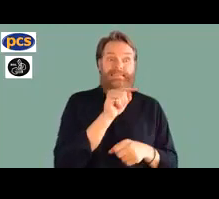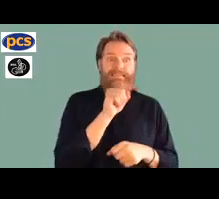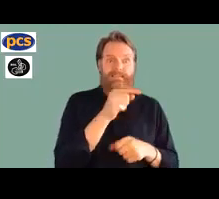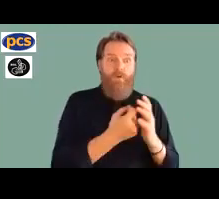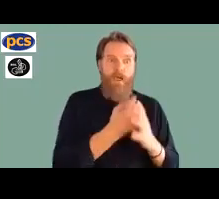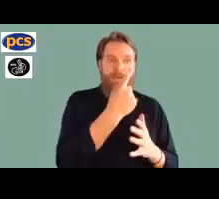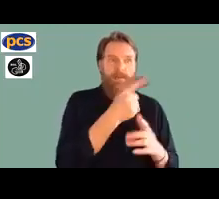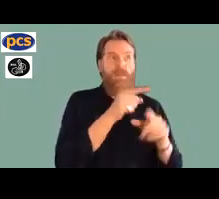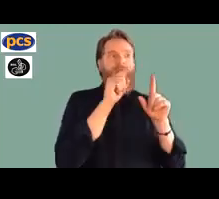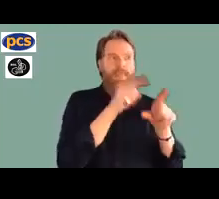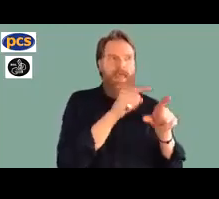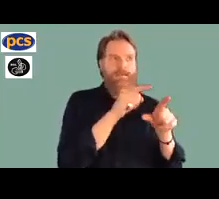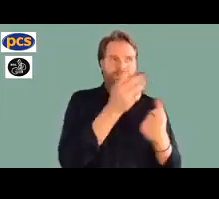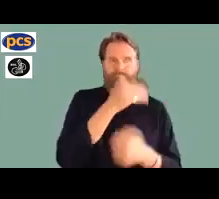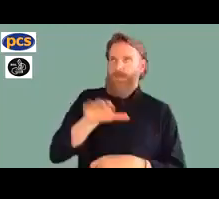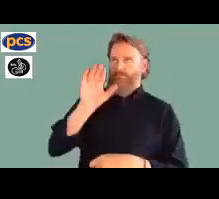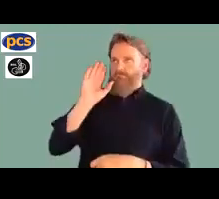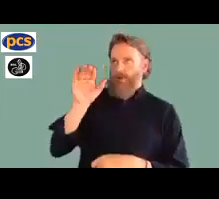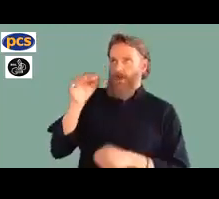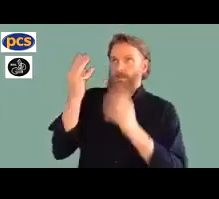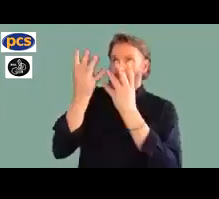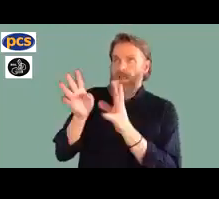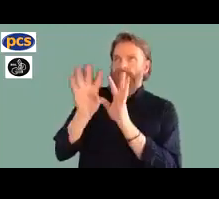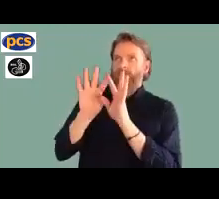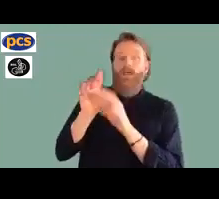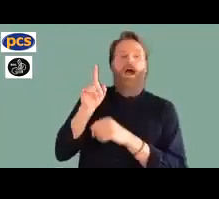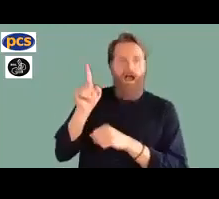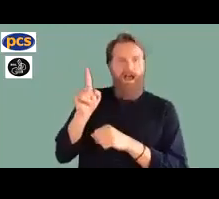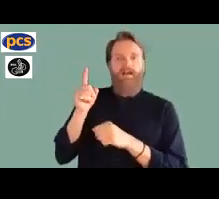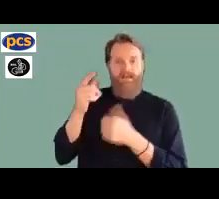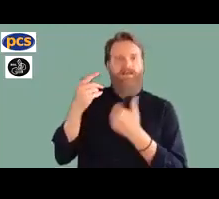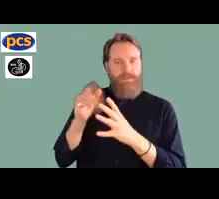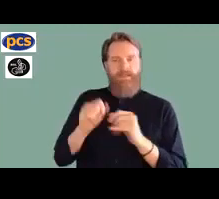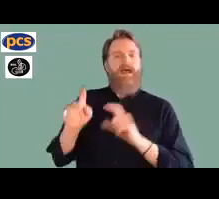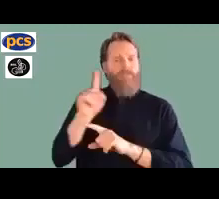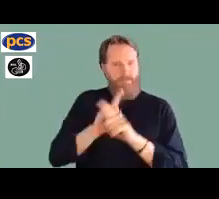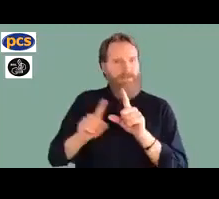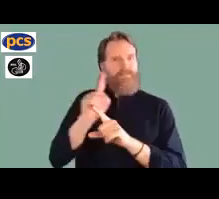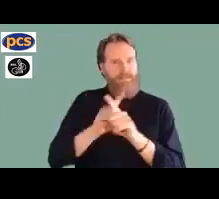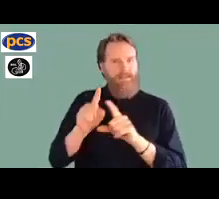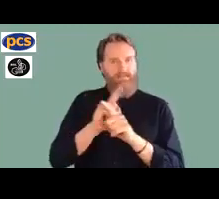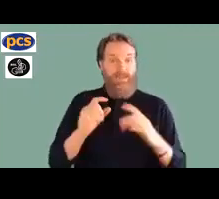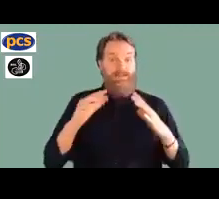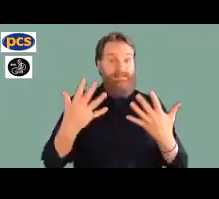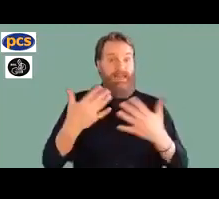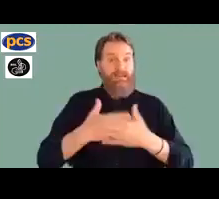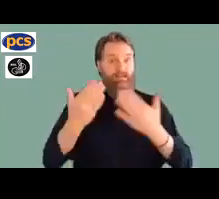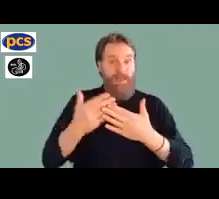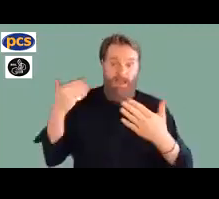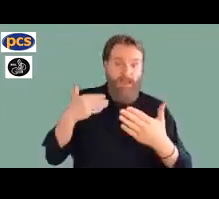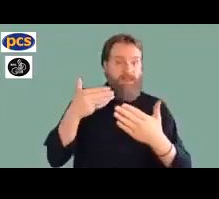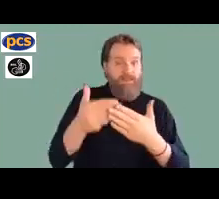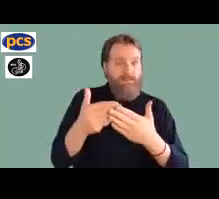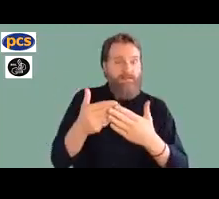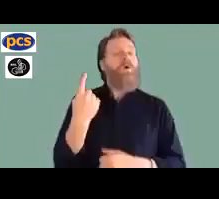on the back of that, the Cabinet Office did finally get around to holding a meeting with PCS within the last 10 days. Zita attended that